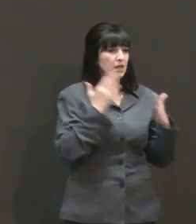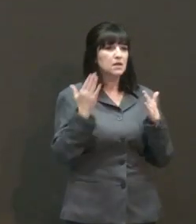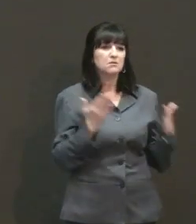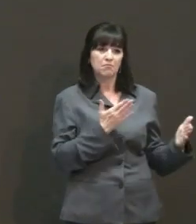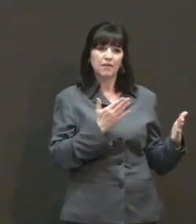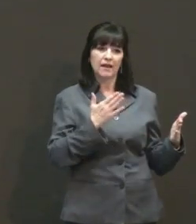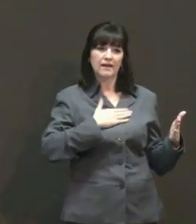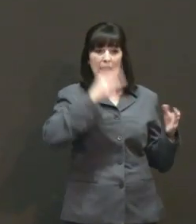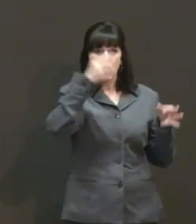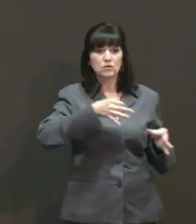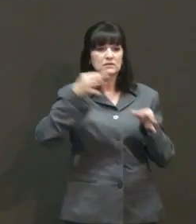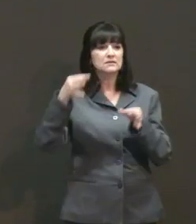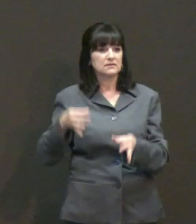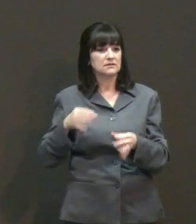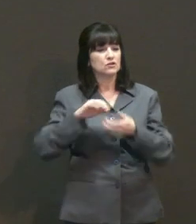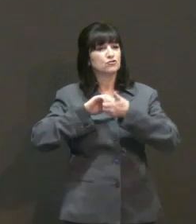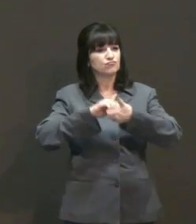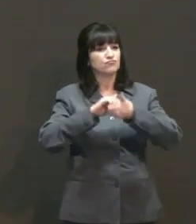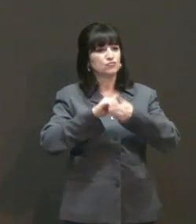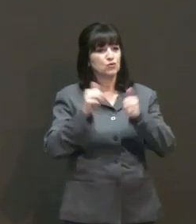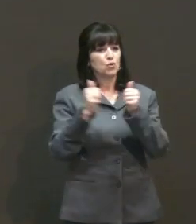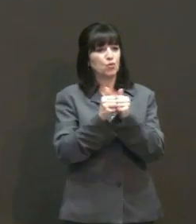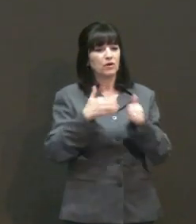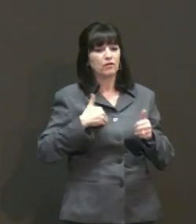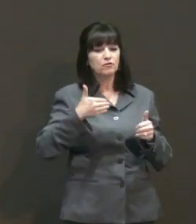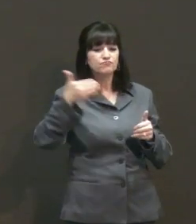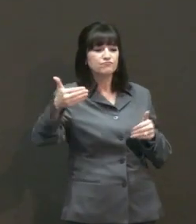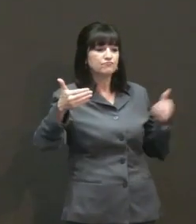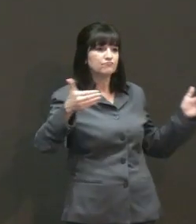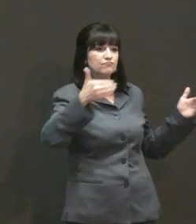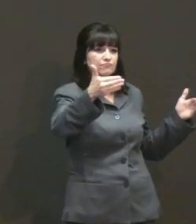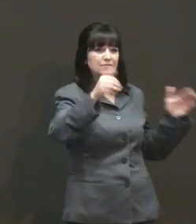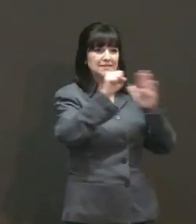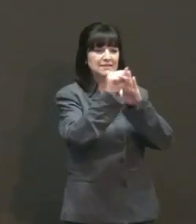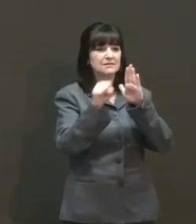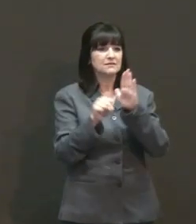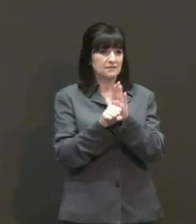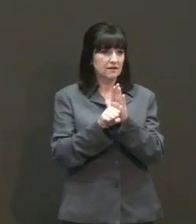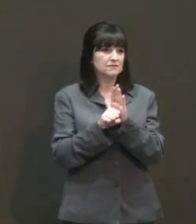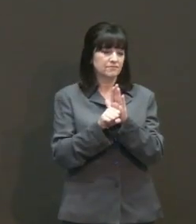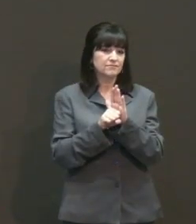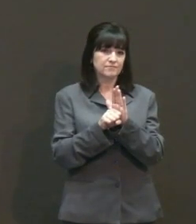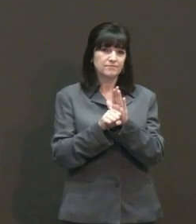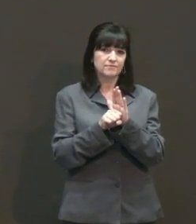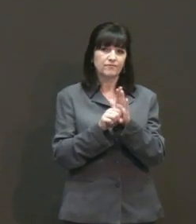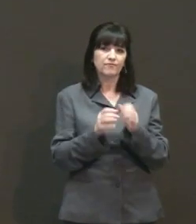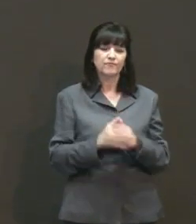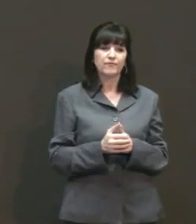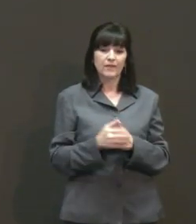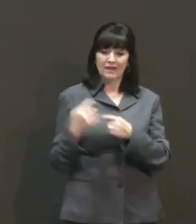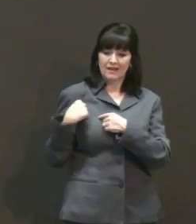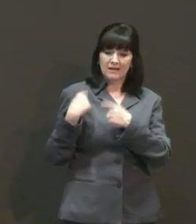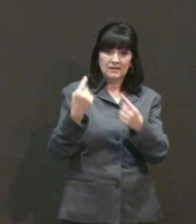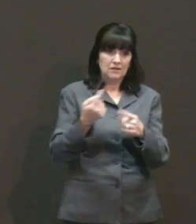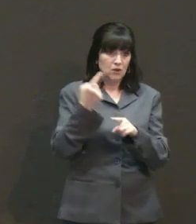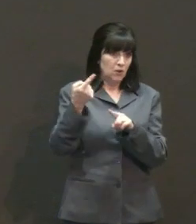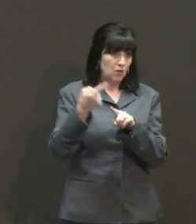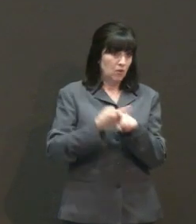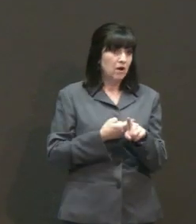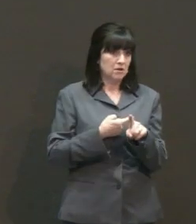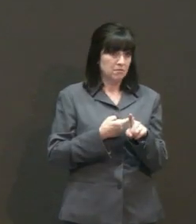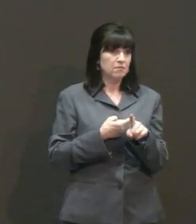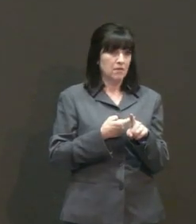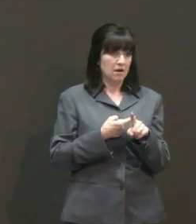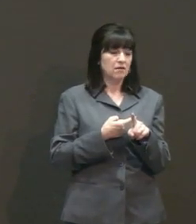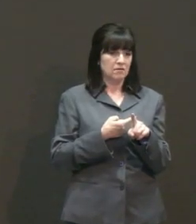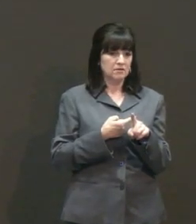I just wanted to reemphasize our advice for the last month or so, particularly since the